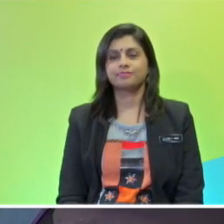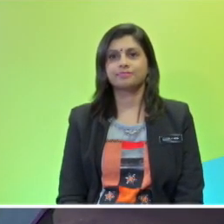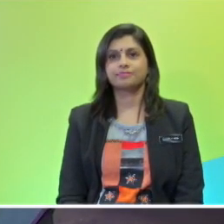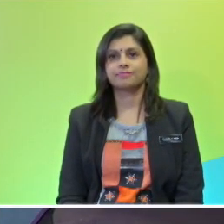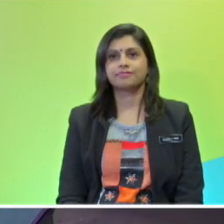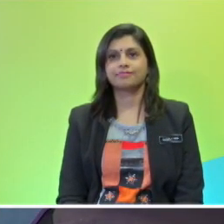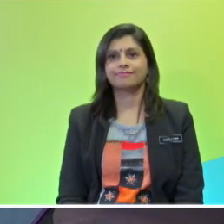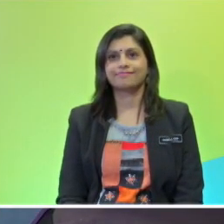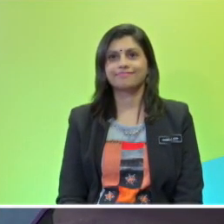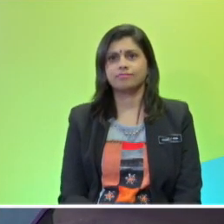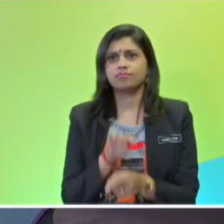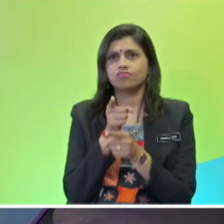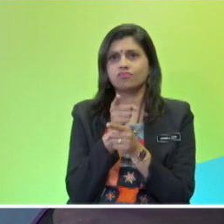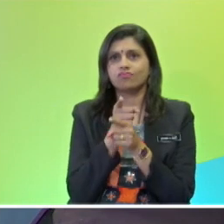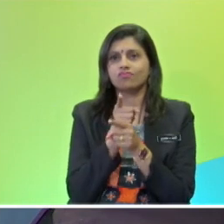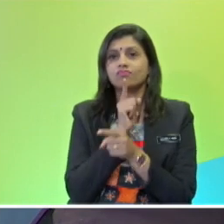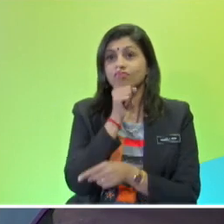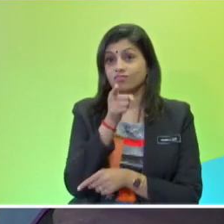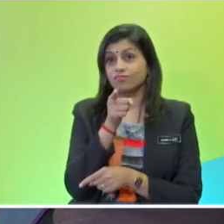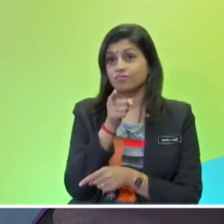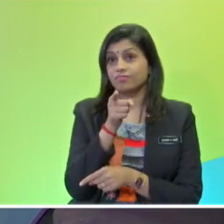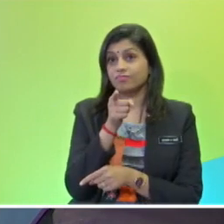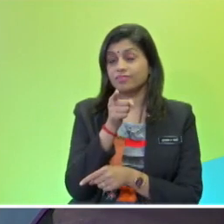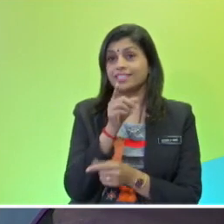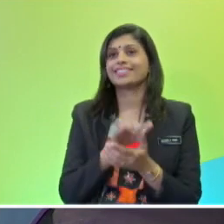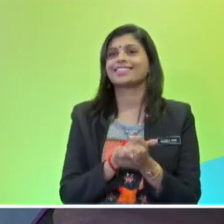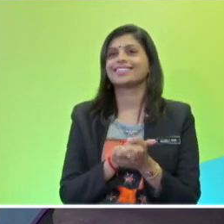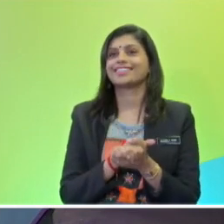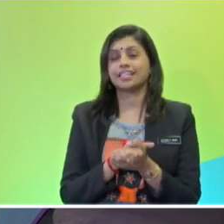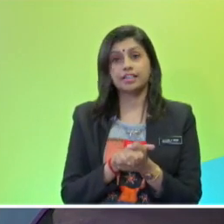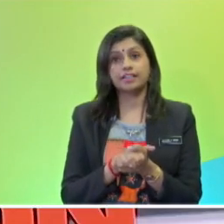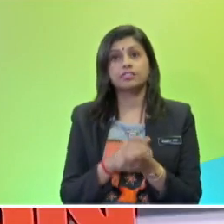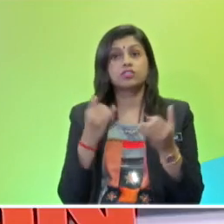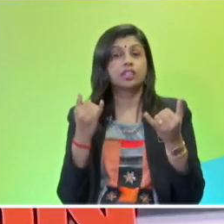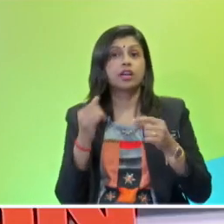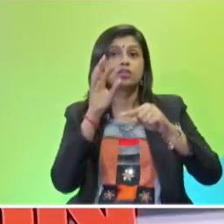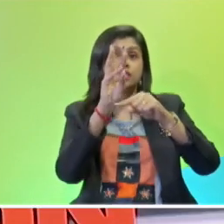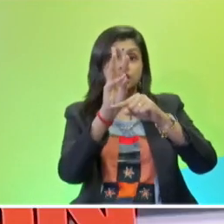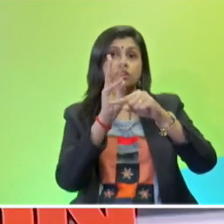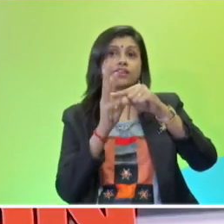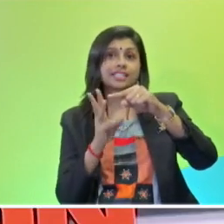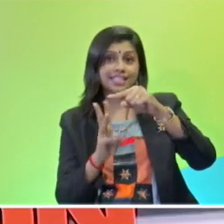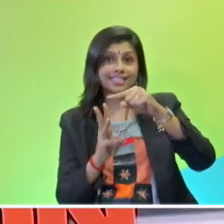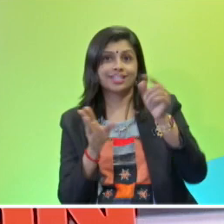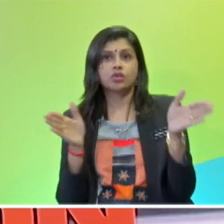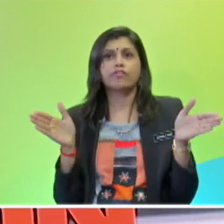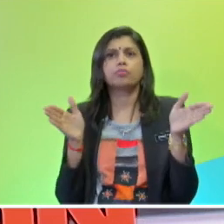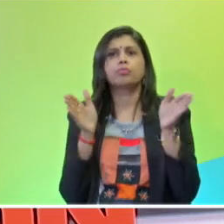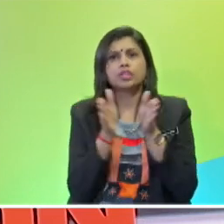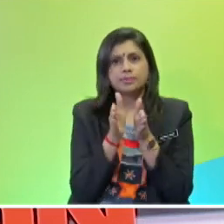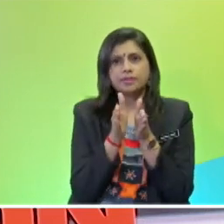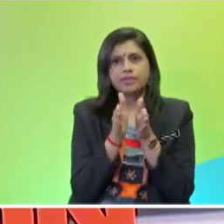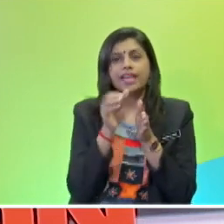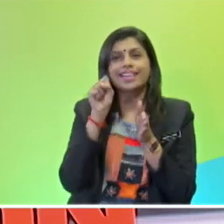Are you sure? Yes. Okay. So normally kids, we have to simplify the answer. 6 over 16, you still can